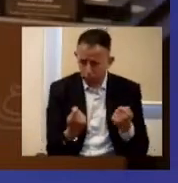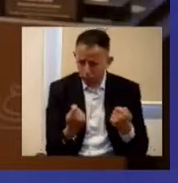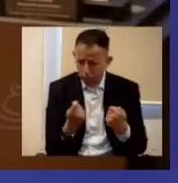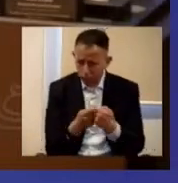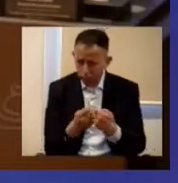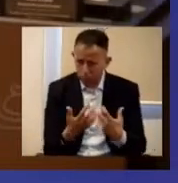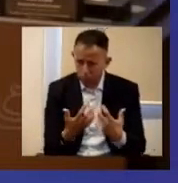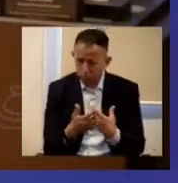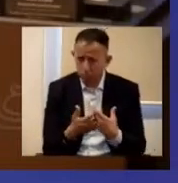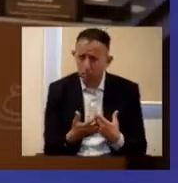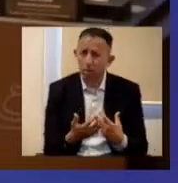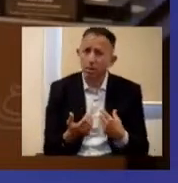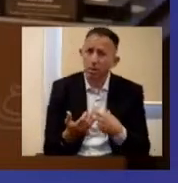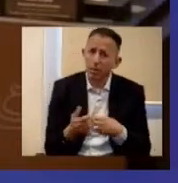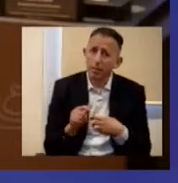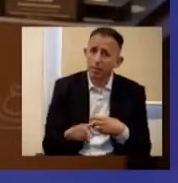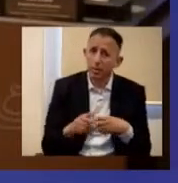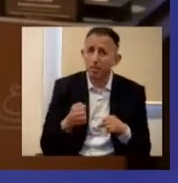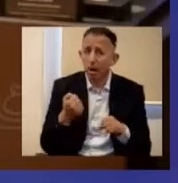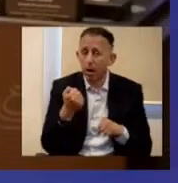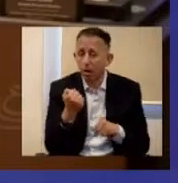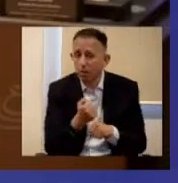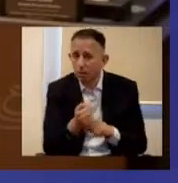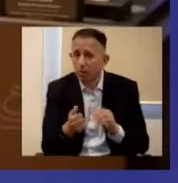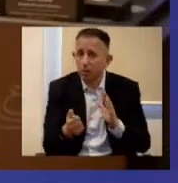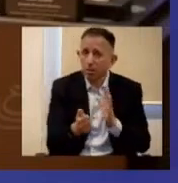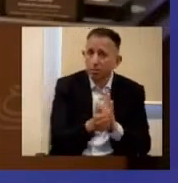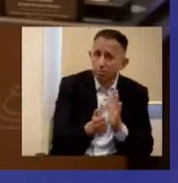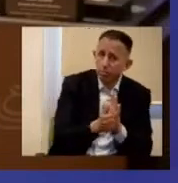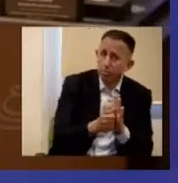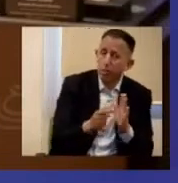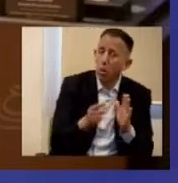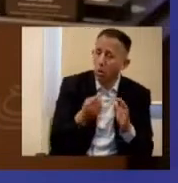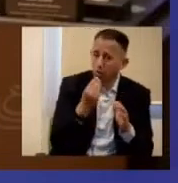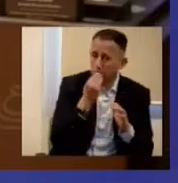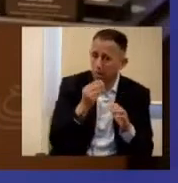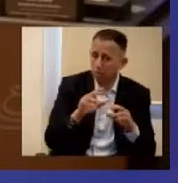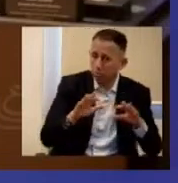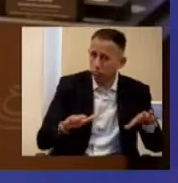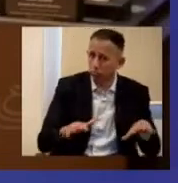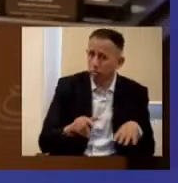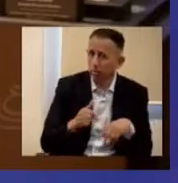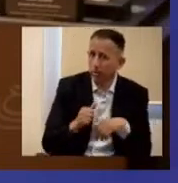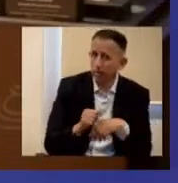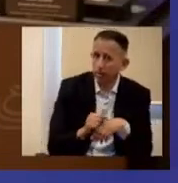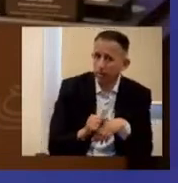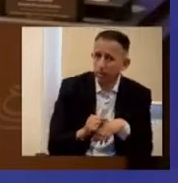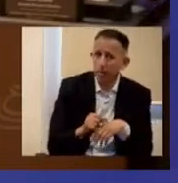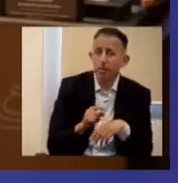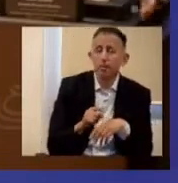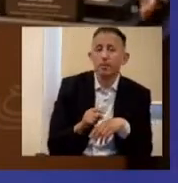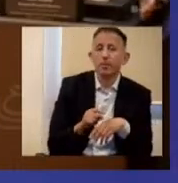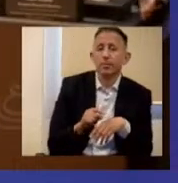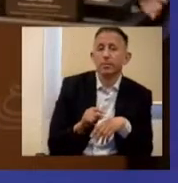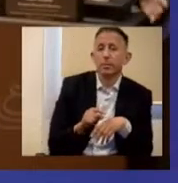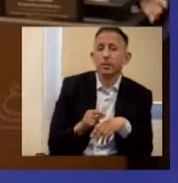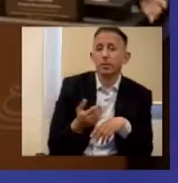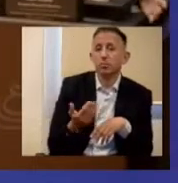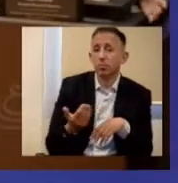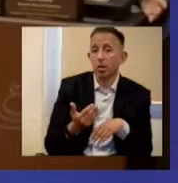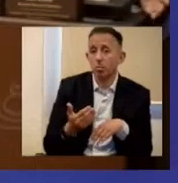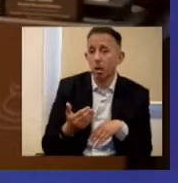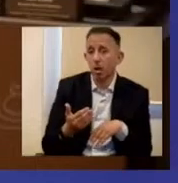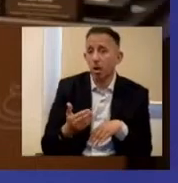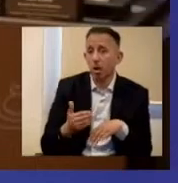kind of a race, and in this race we need to have to be aware of what's ahead, and this